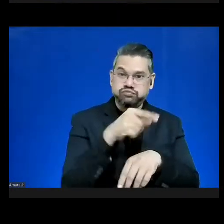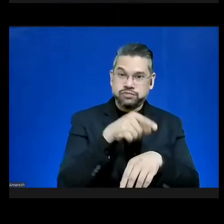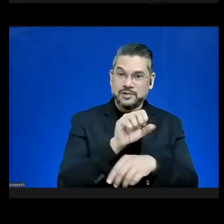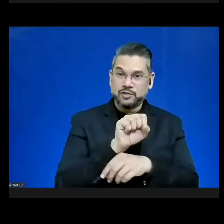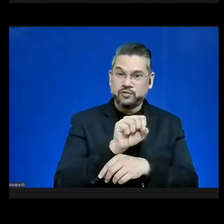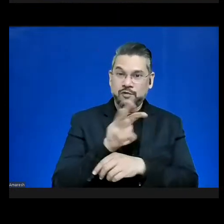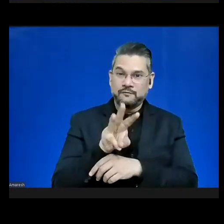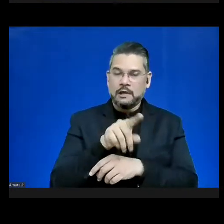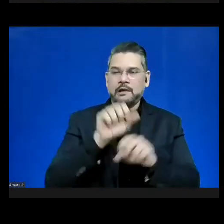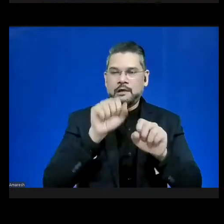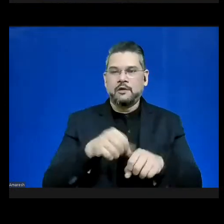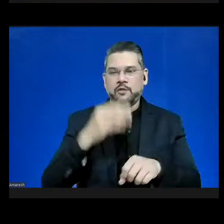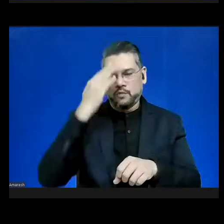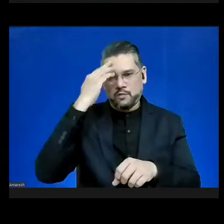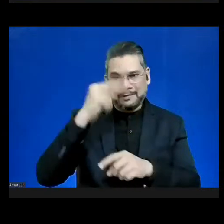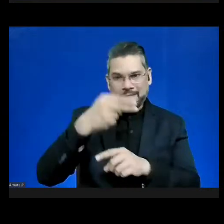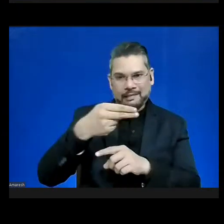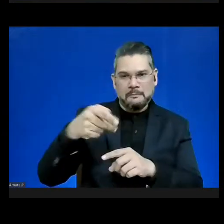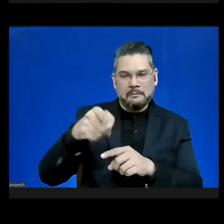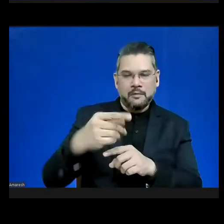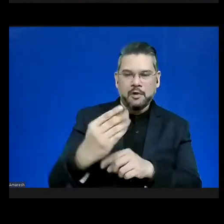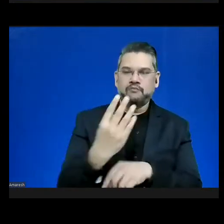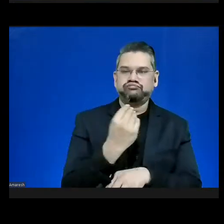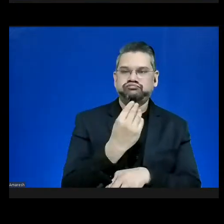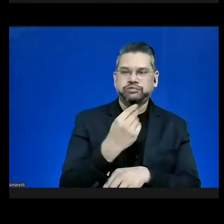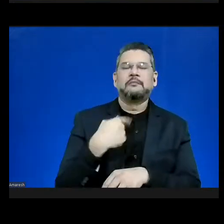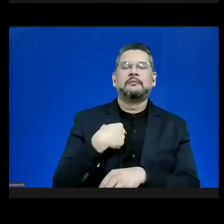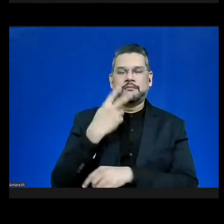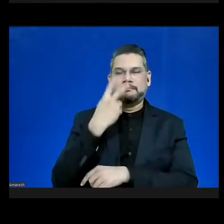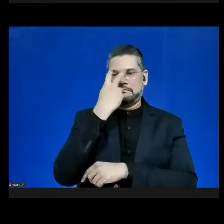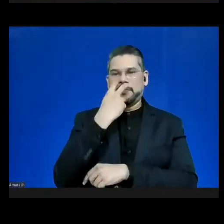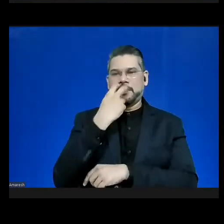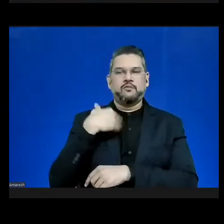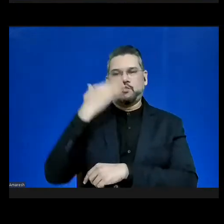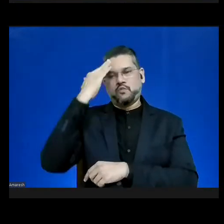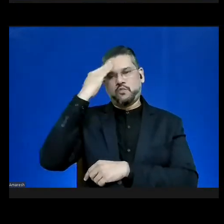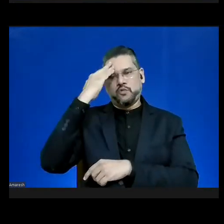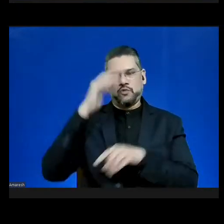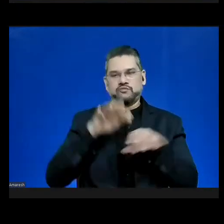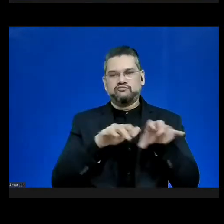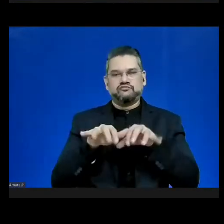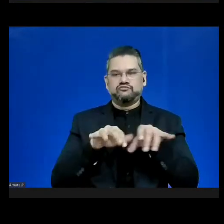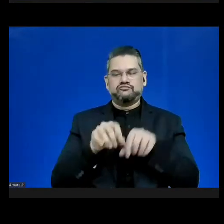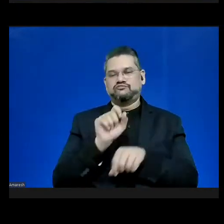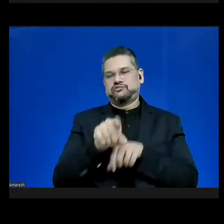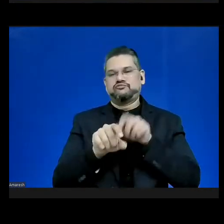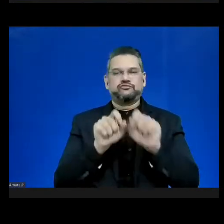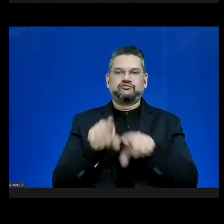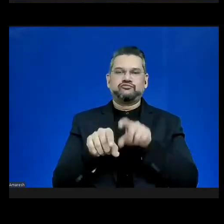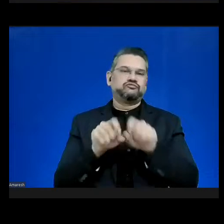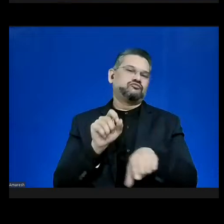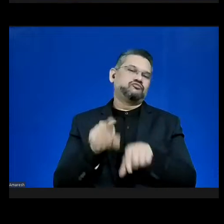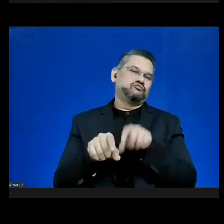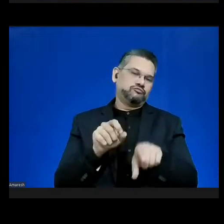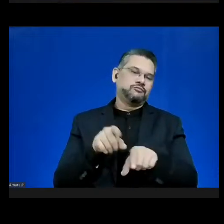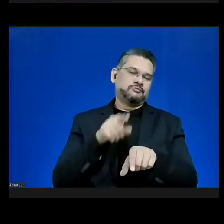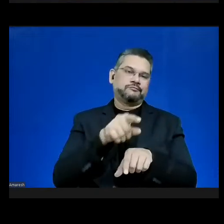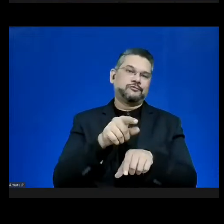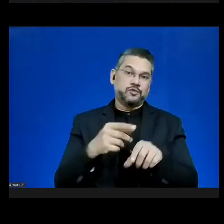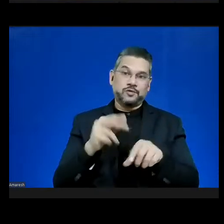what he needs to be filling up. So labels are one of the most important part in a form for making it